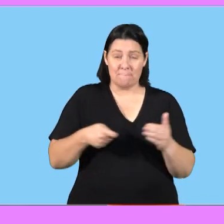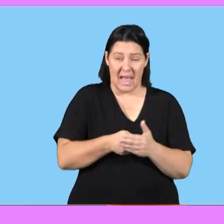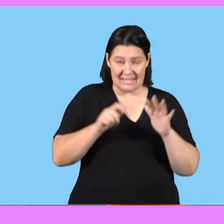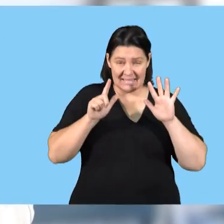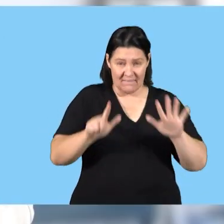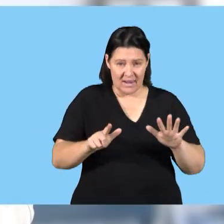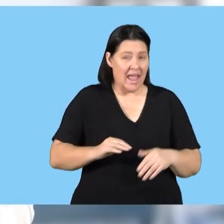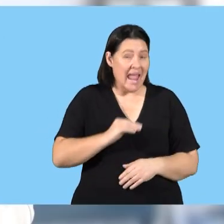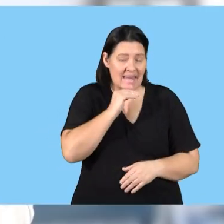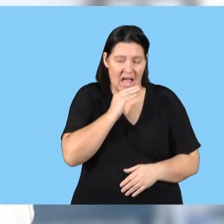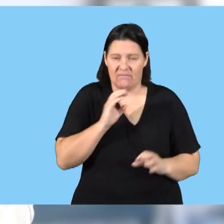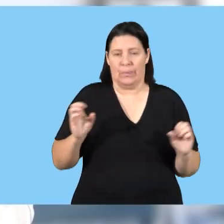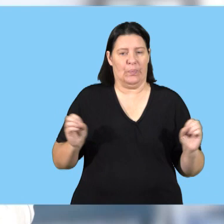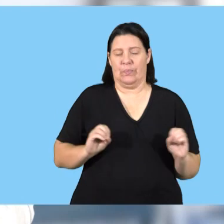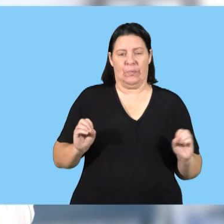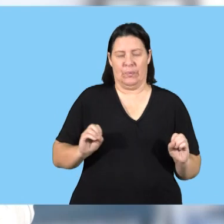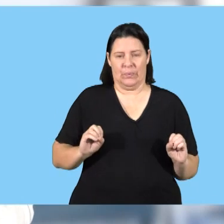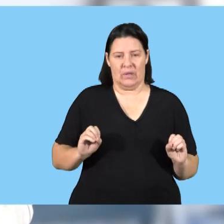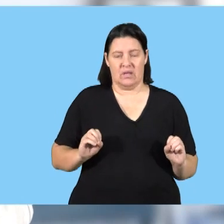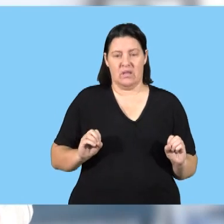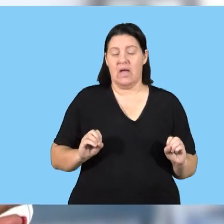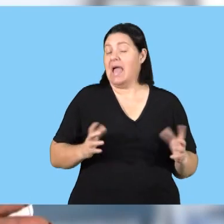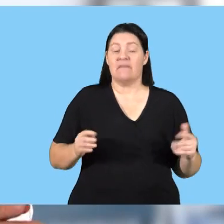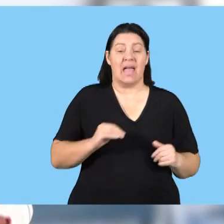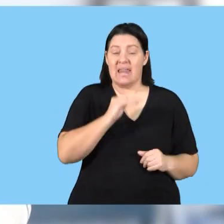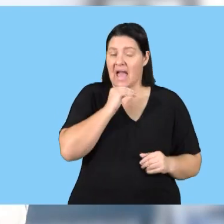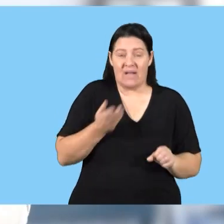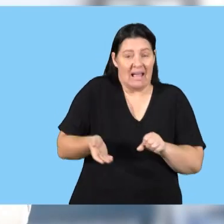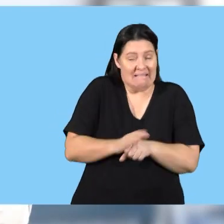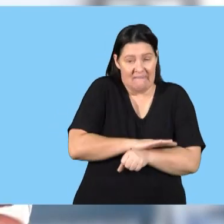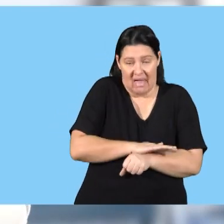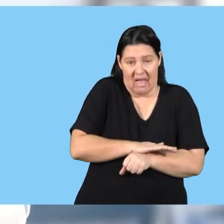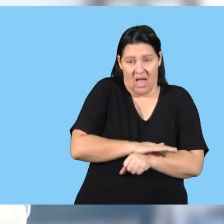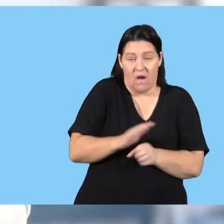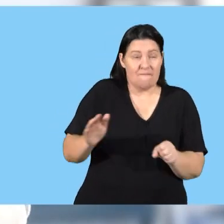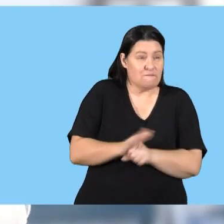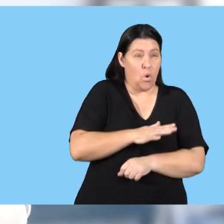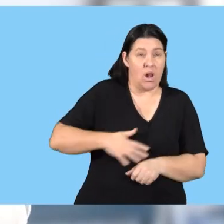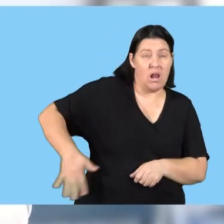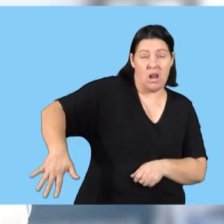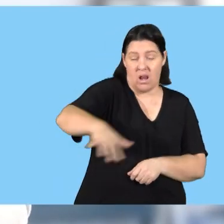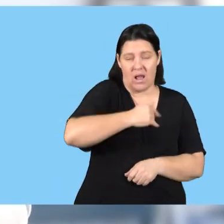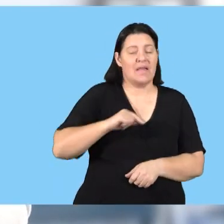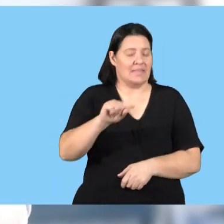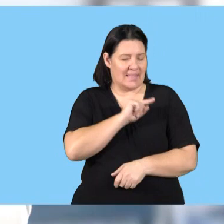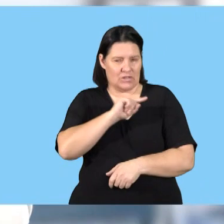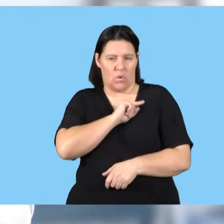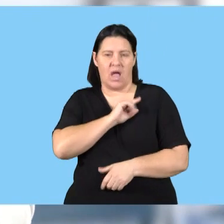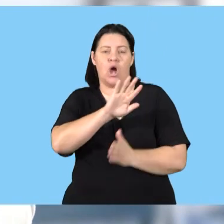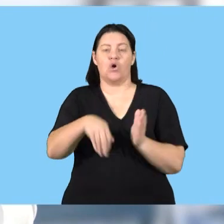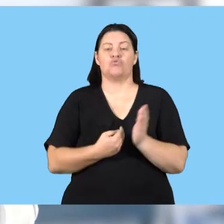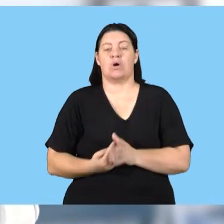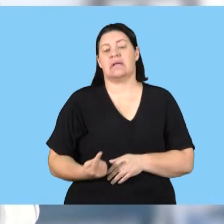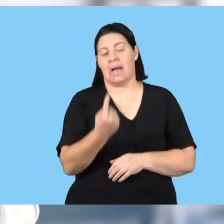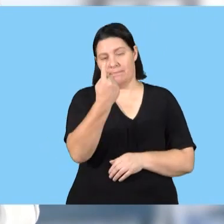buys 7, it won't be enough. So if it is not enough to cover the entire area, therefore we say we